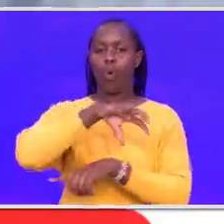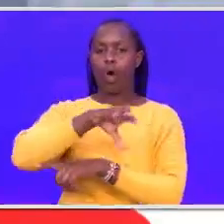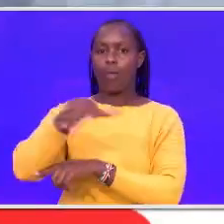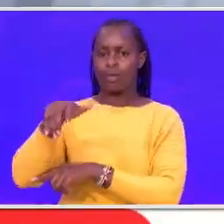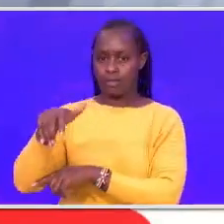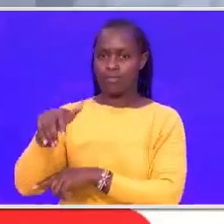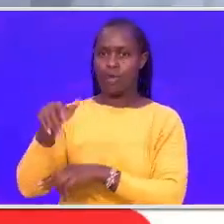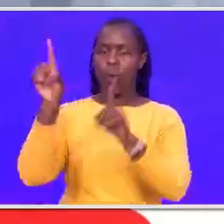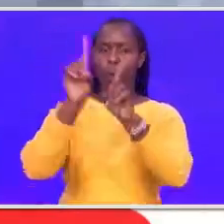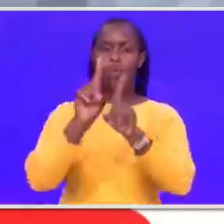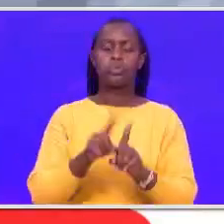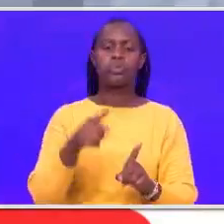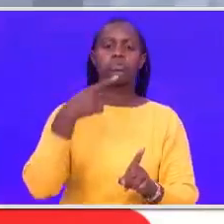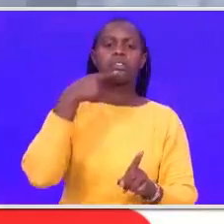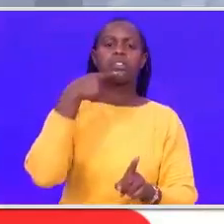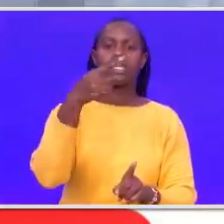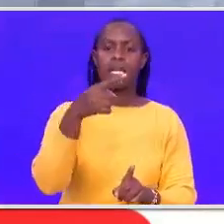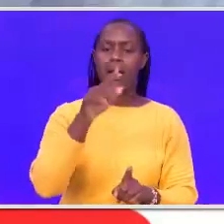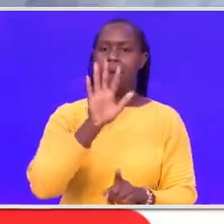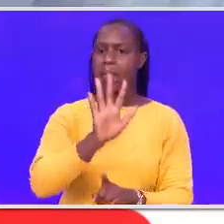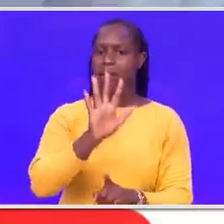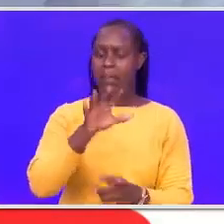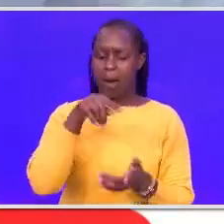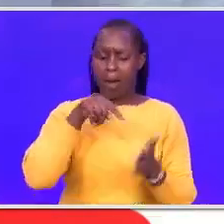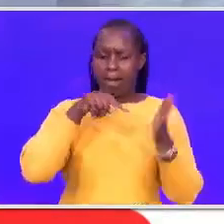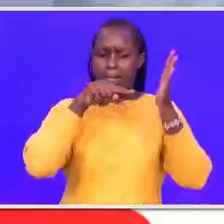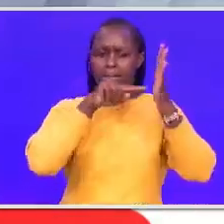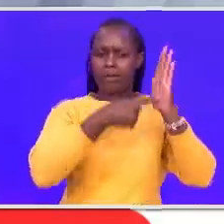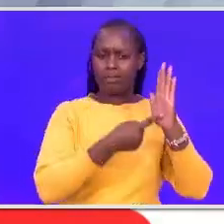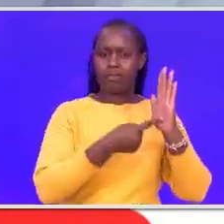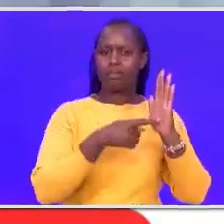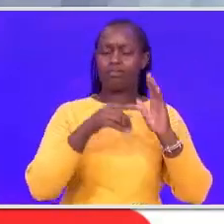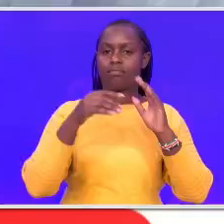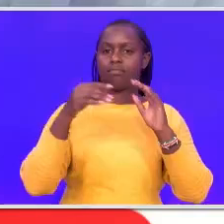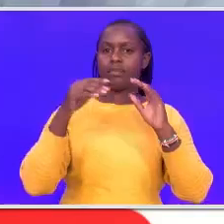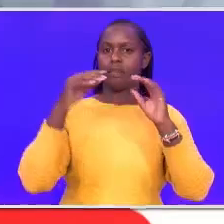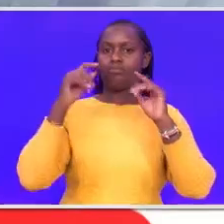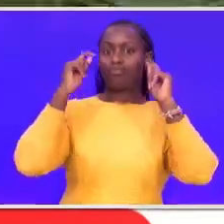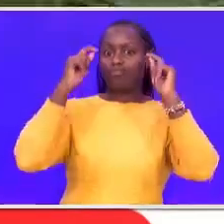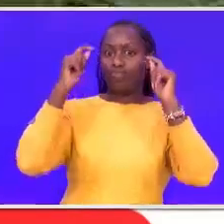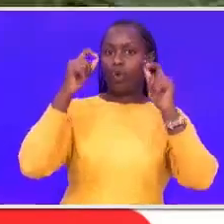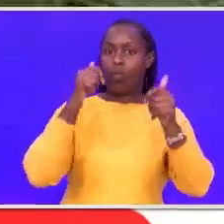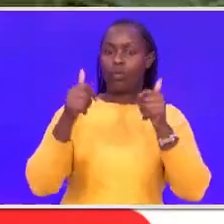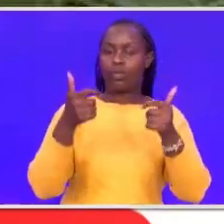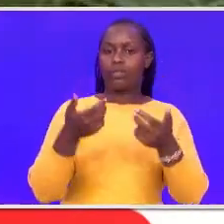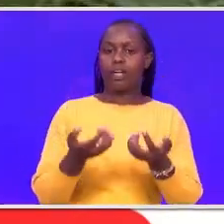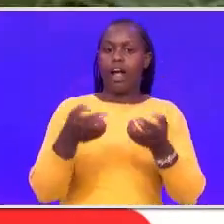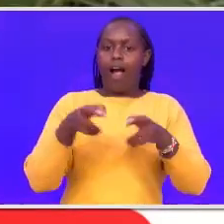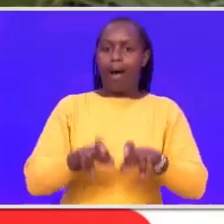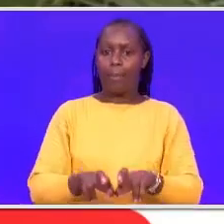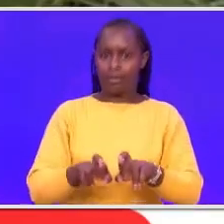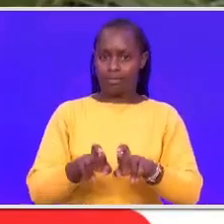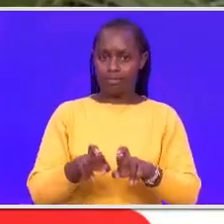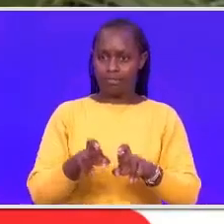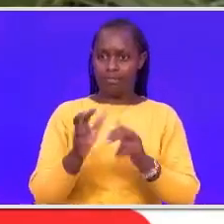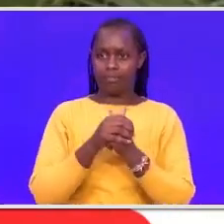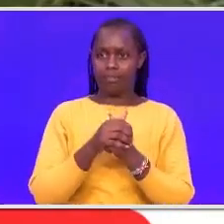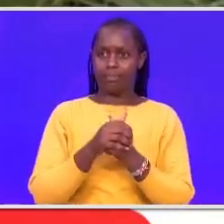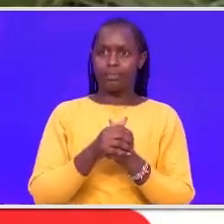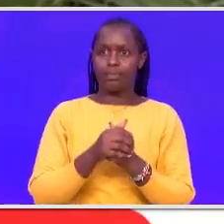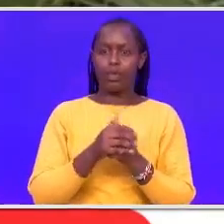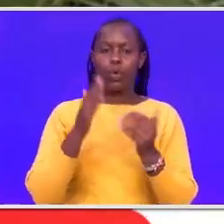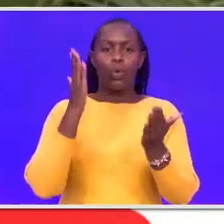quick to state his position on the demonstrations, which have made headlines far and wide. And I am a